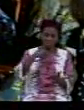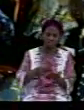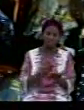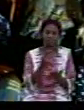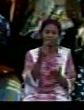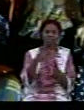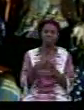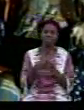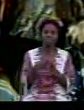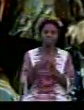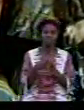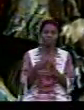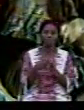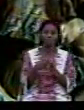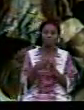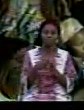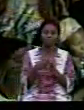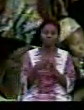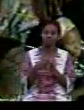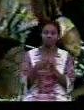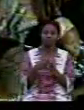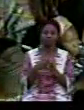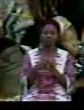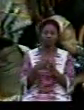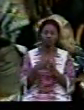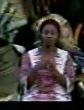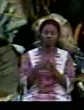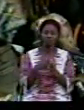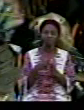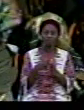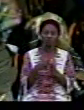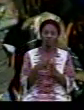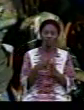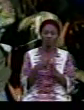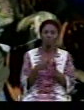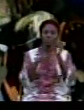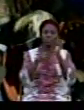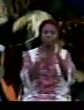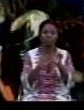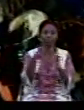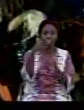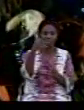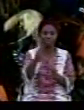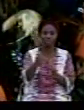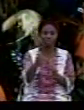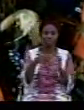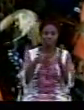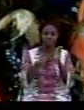are you? You're raising up your hand. That's right. God bless you there. That's right. God bless you there.